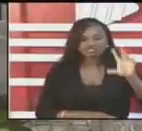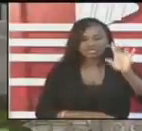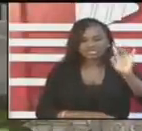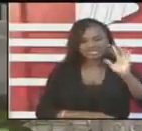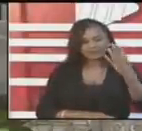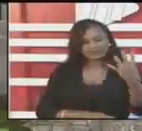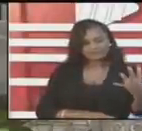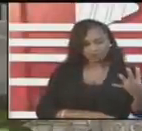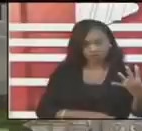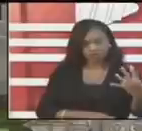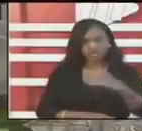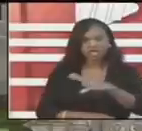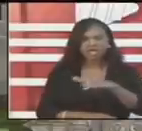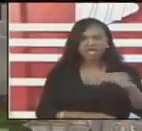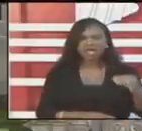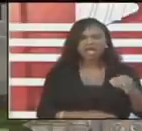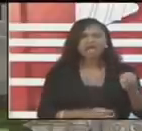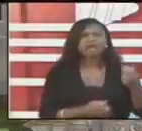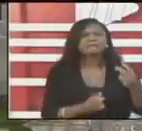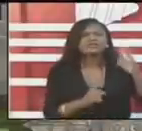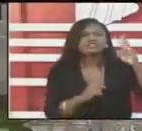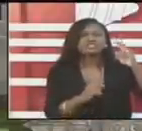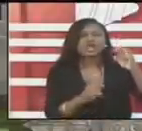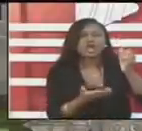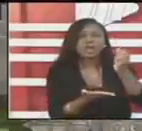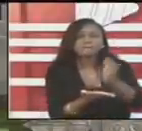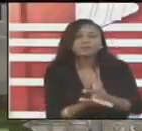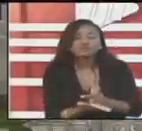2,884, and the total approved so far,